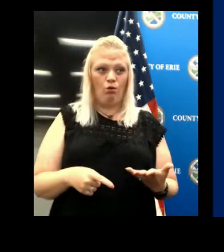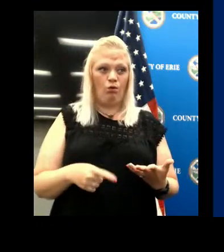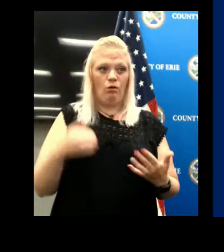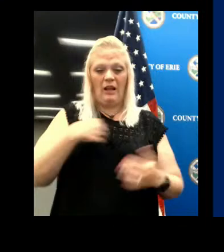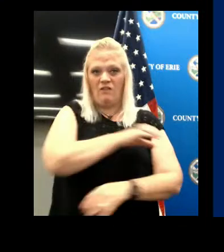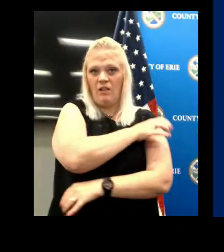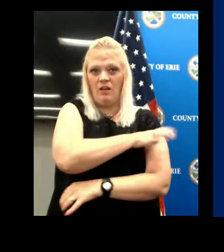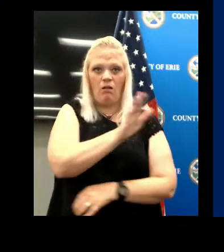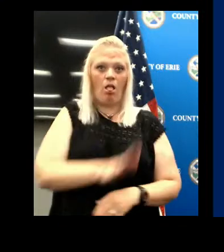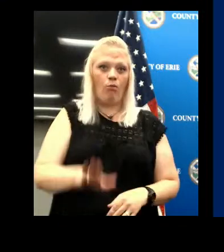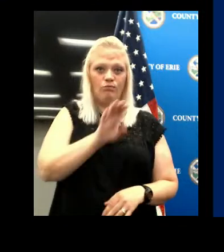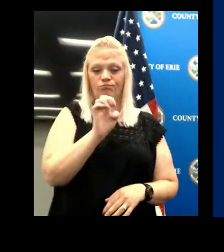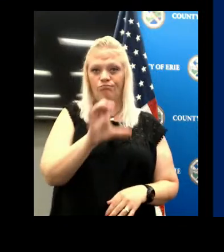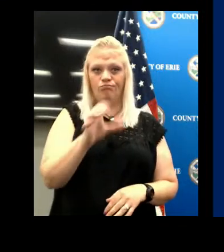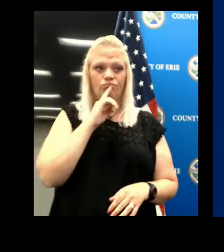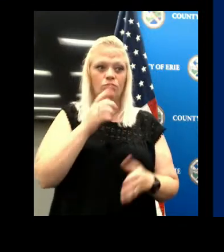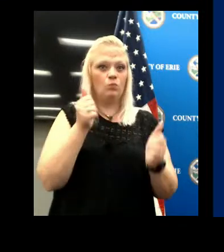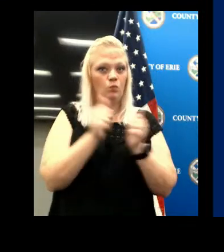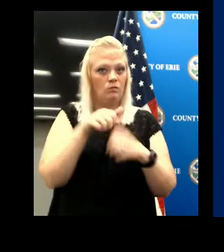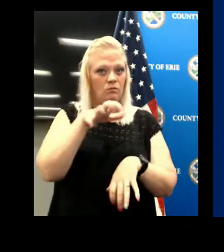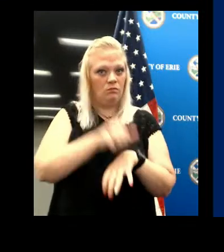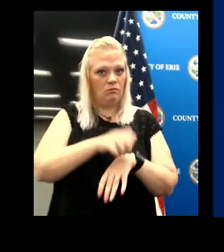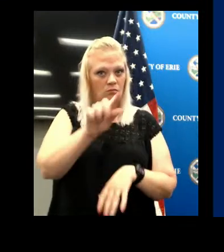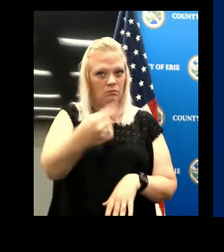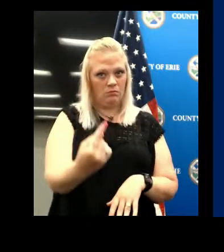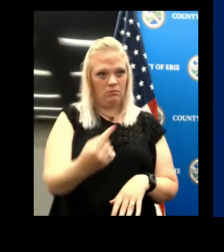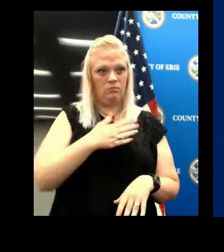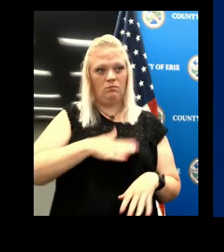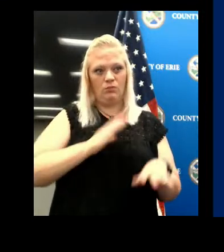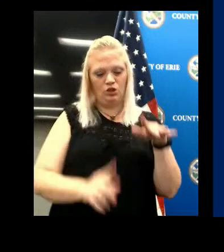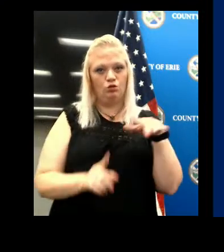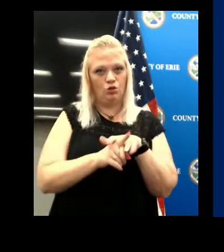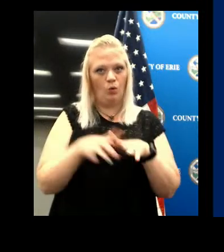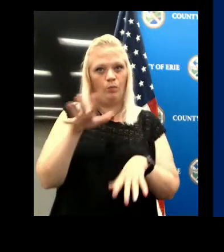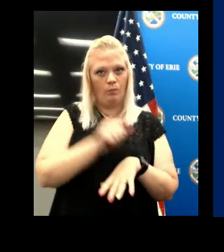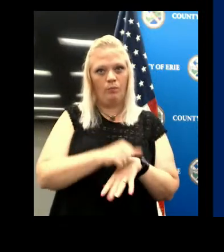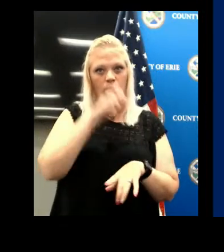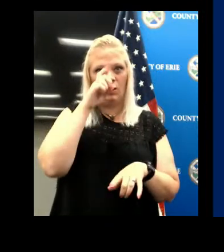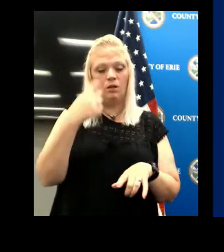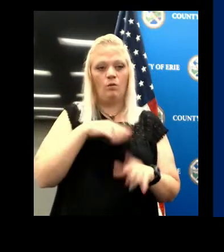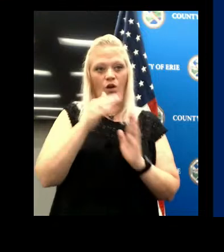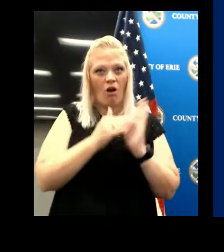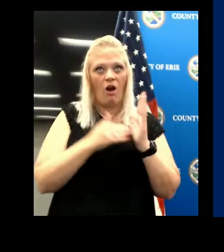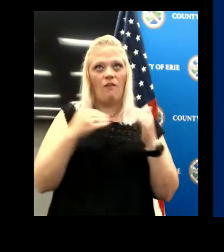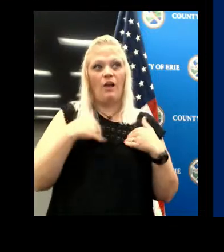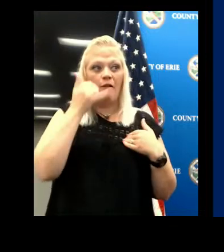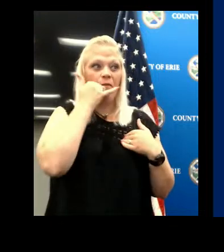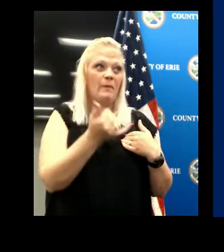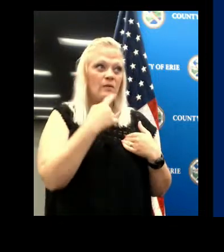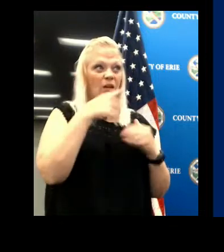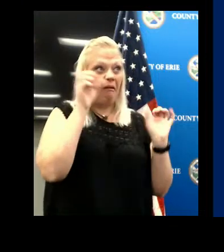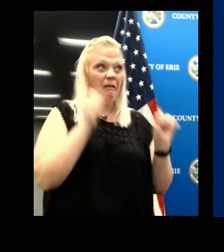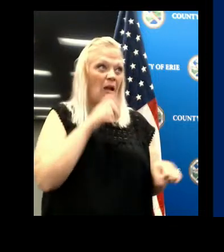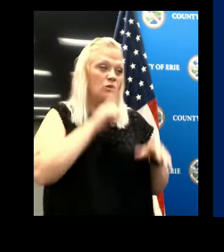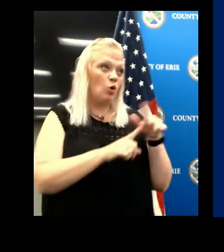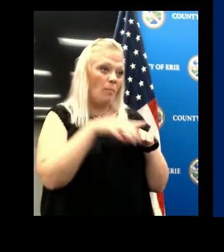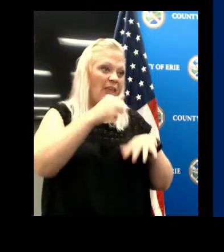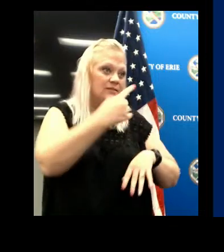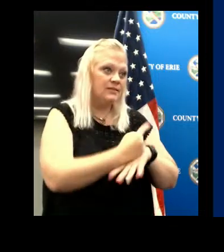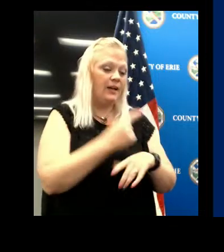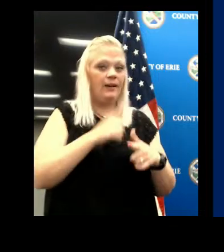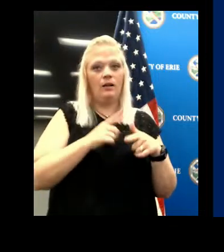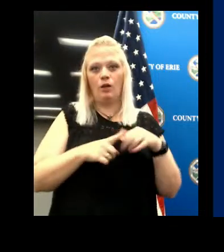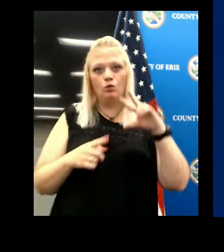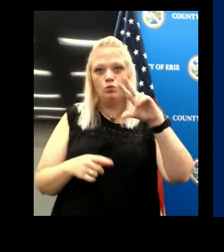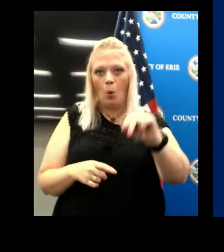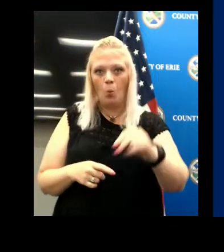clinics throughout Erie County. It is by appointment only, and please show up to the appointment, because we often have people call saying, can I go in that day? And the answer will